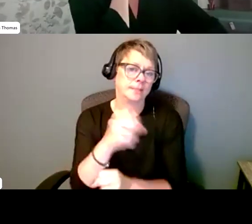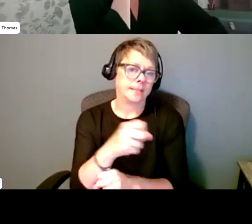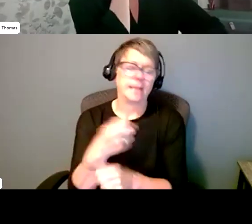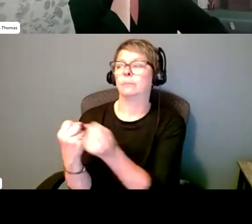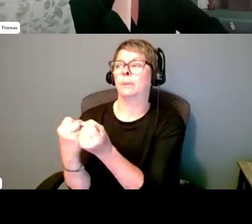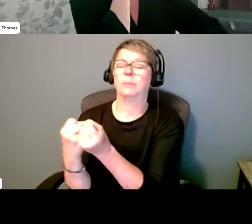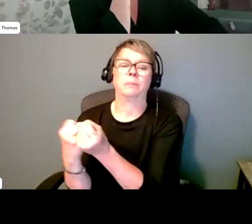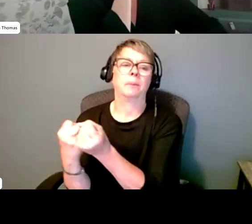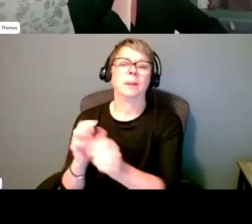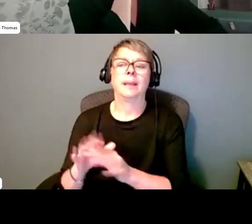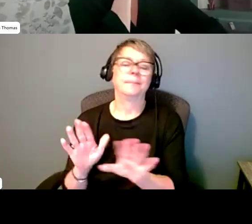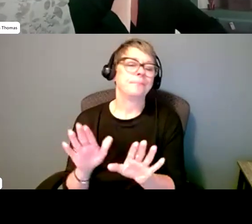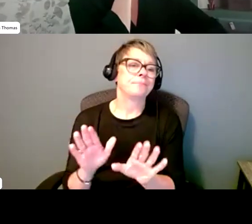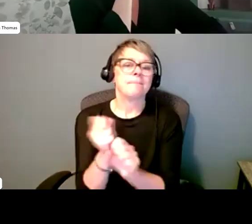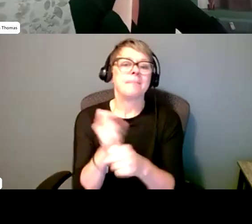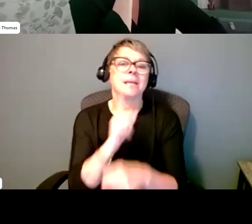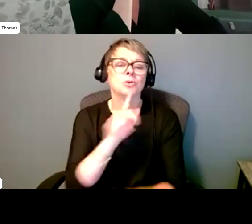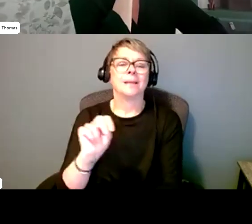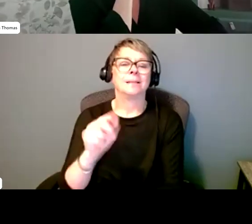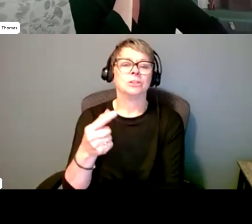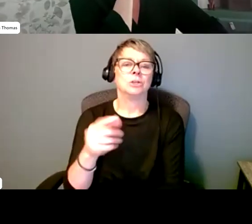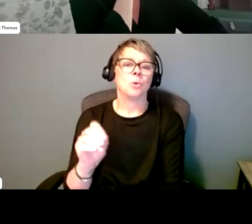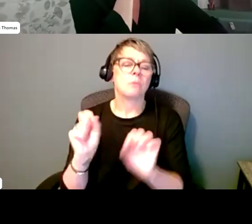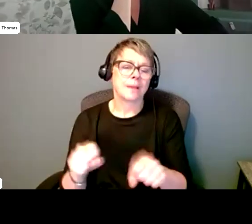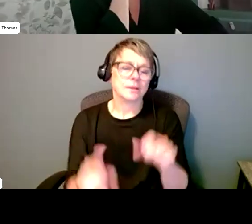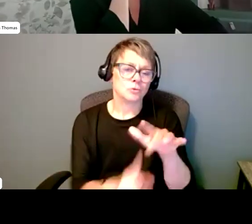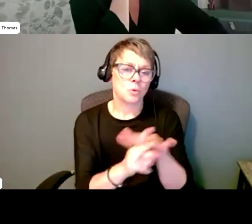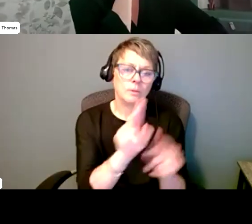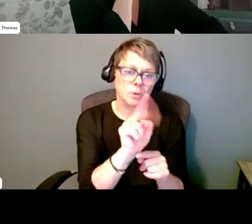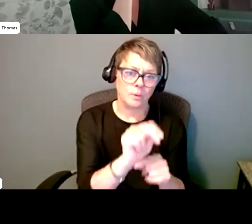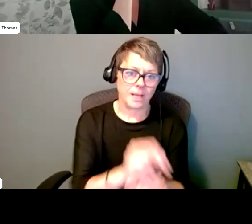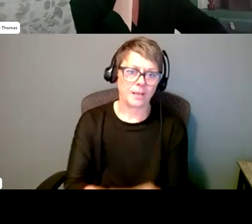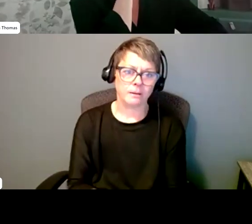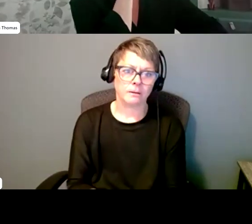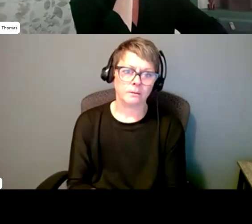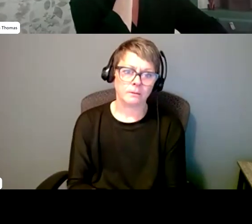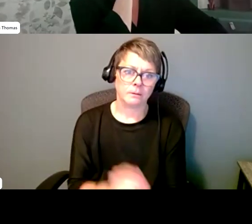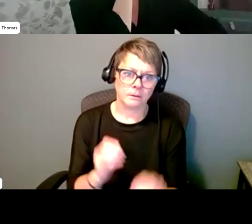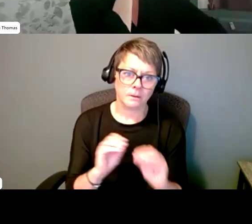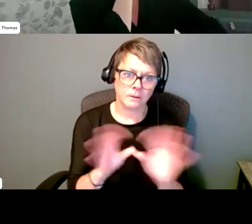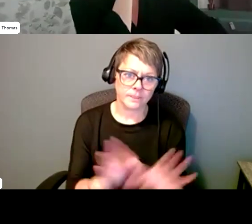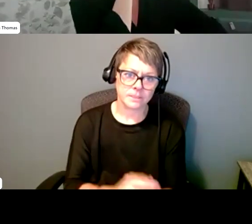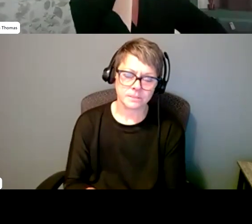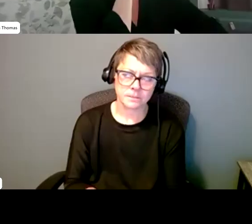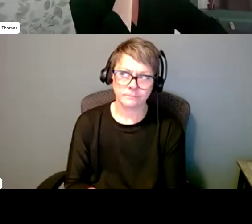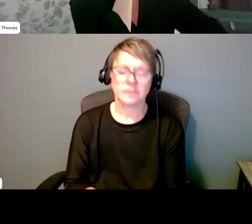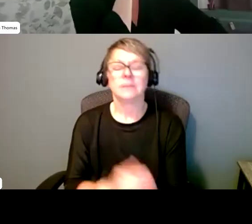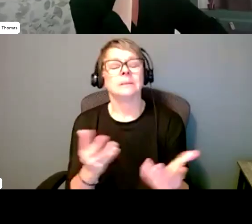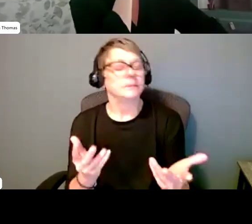said we should make sure that NGOs can come to the UN. That's sort of obvious. And I